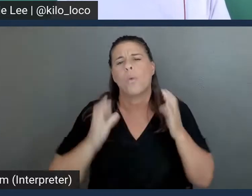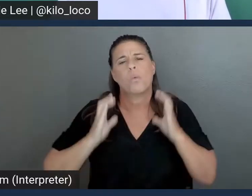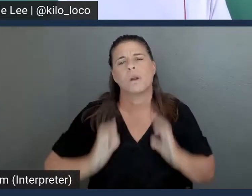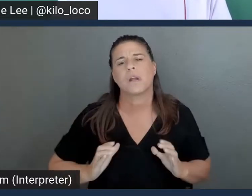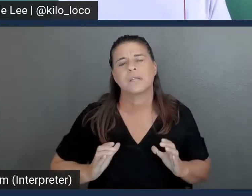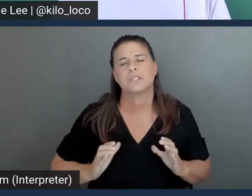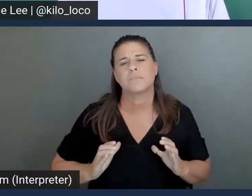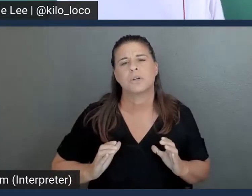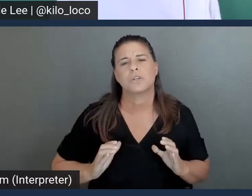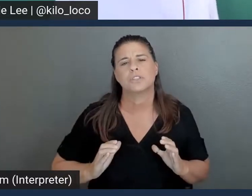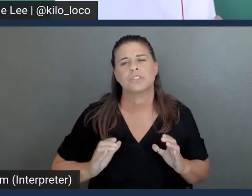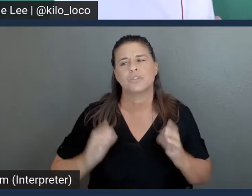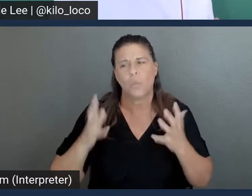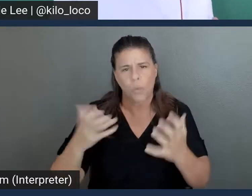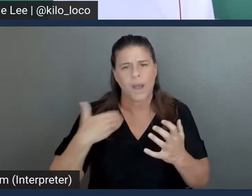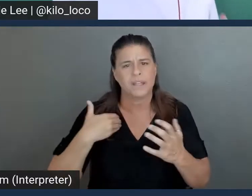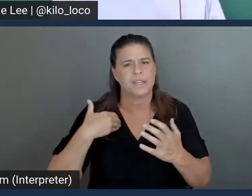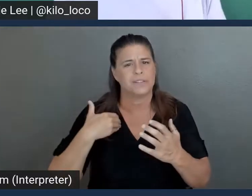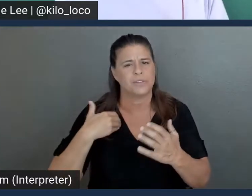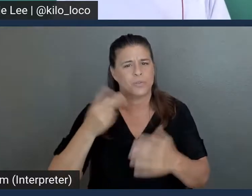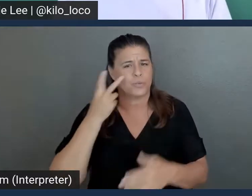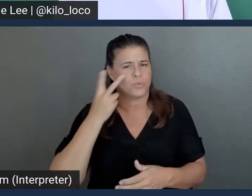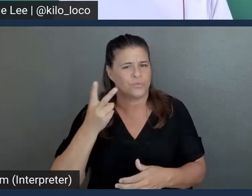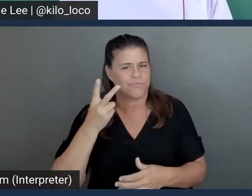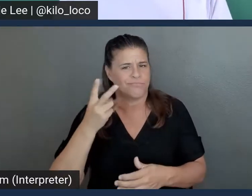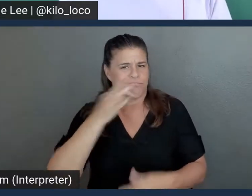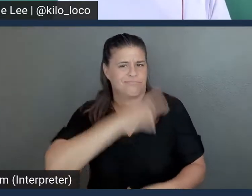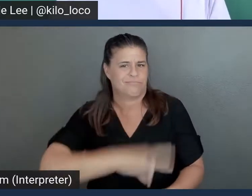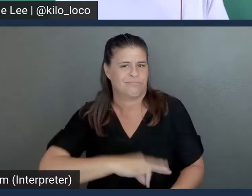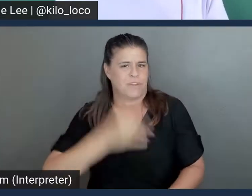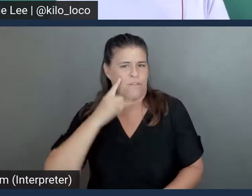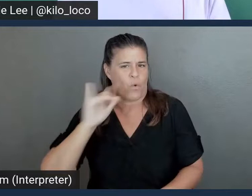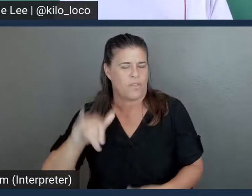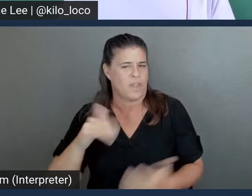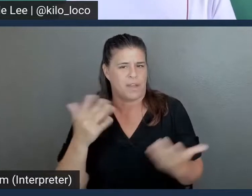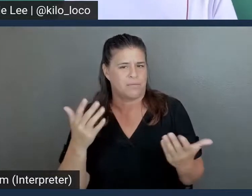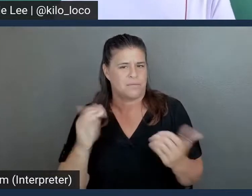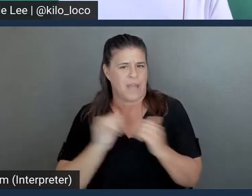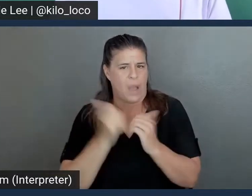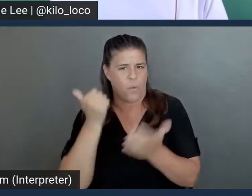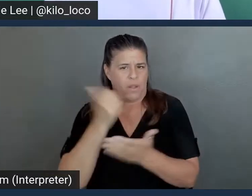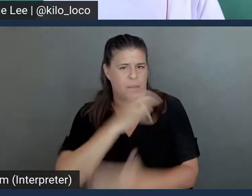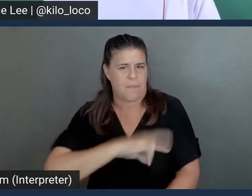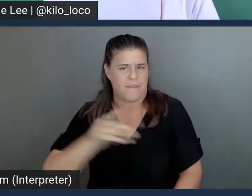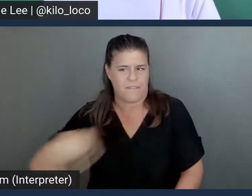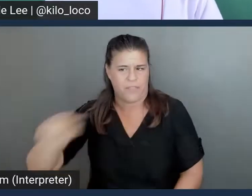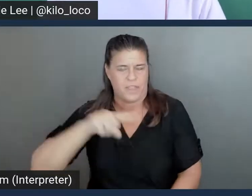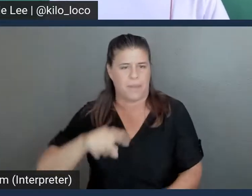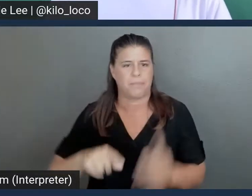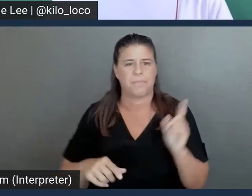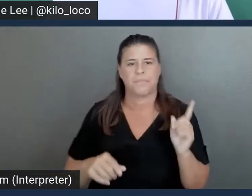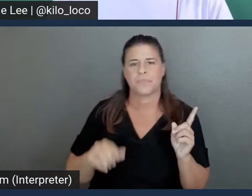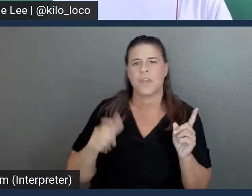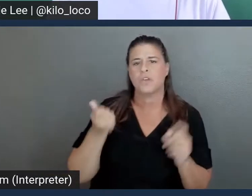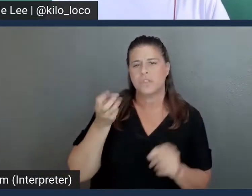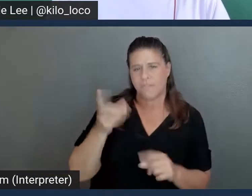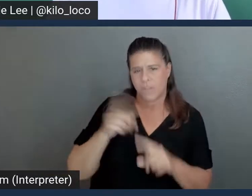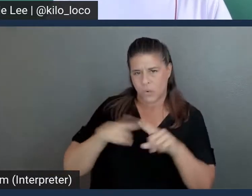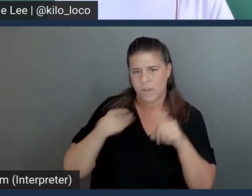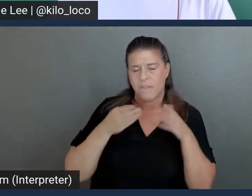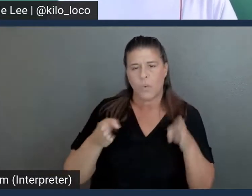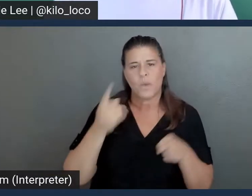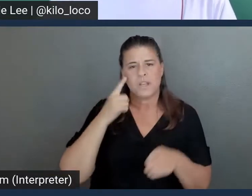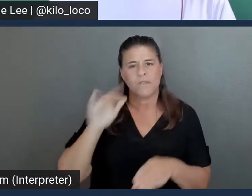looking to have accomplished that this feature is going to be helping out with? So there's a couple different ways, but